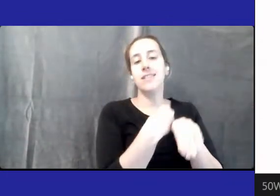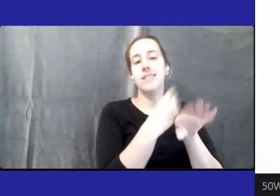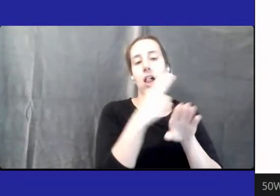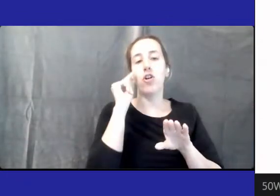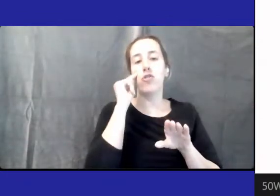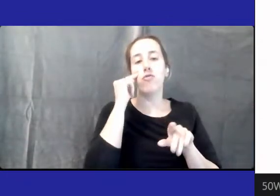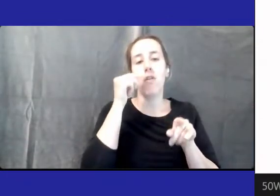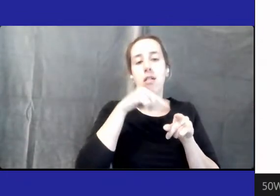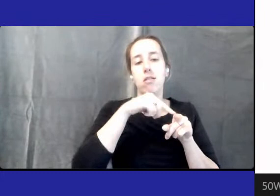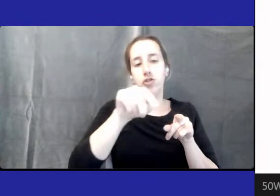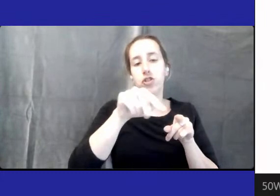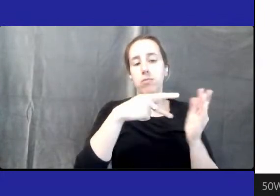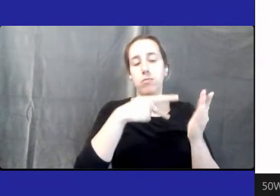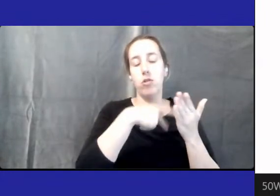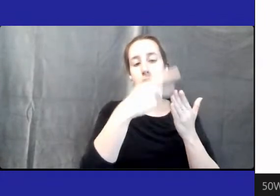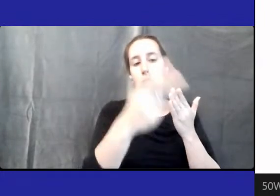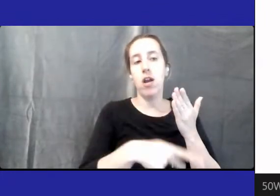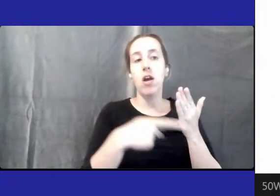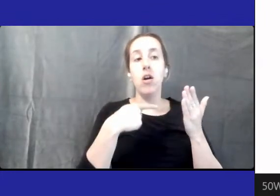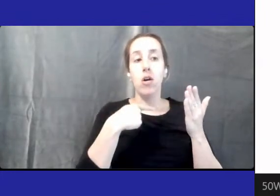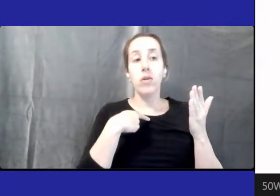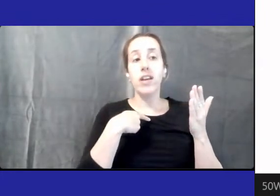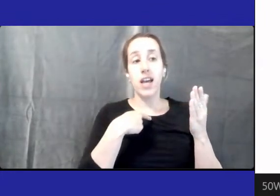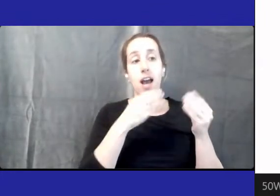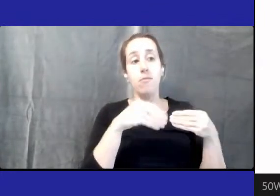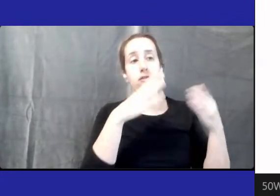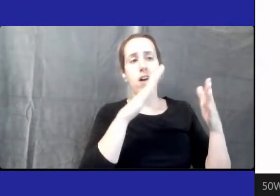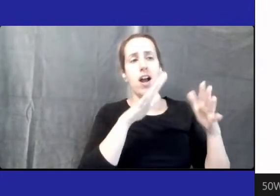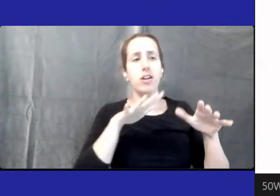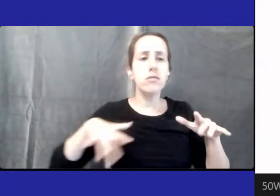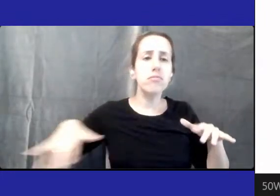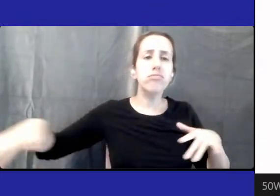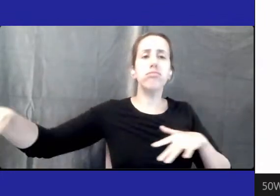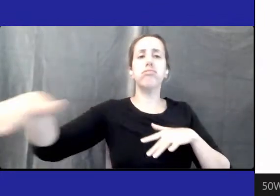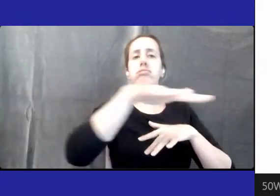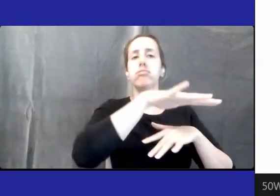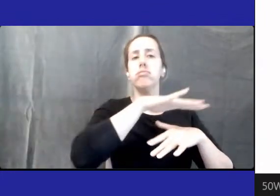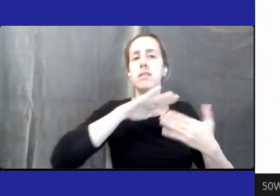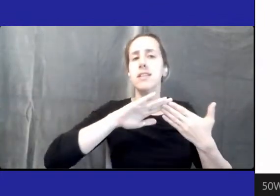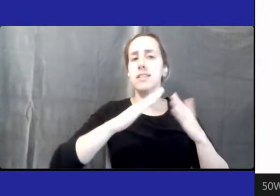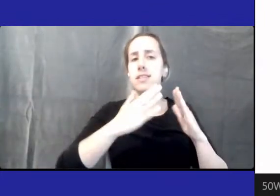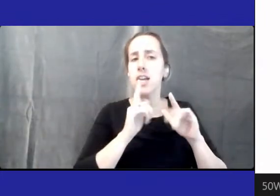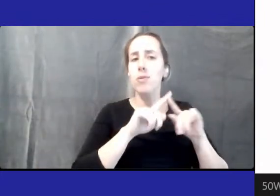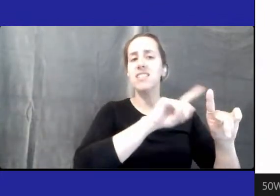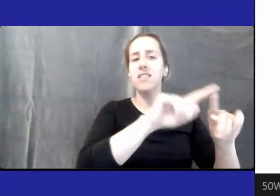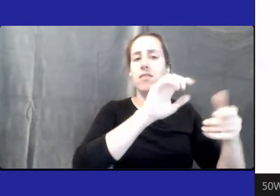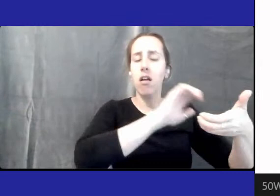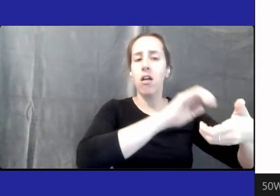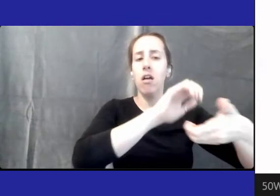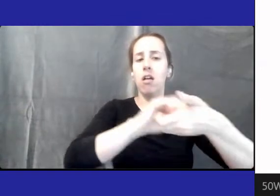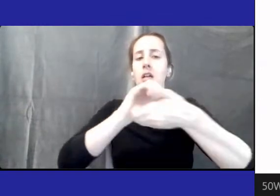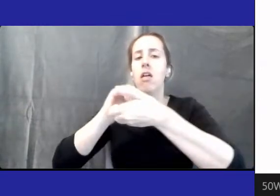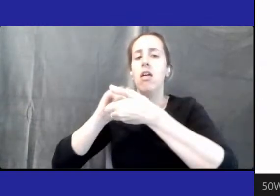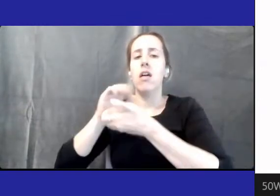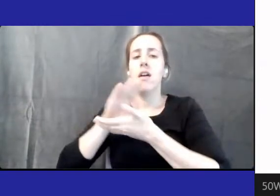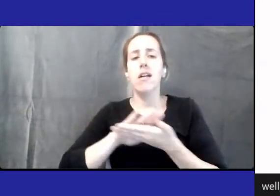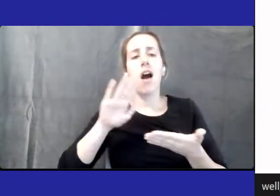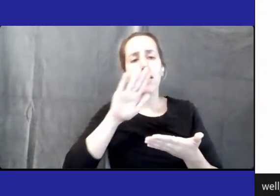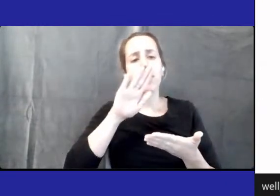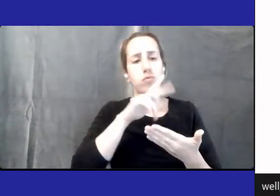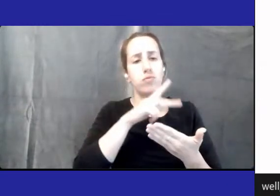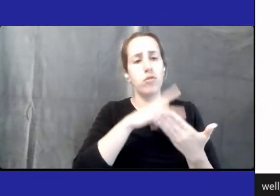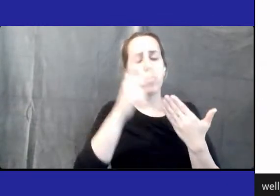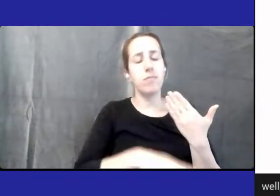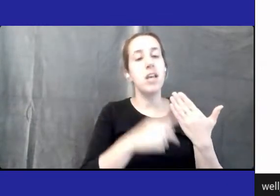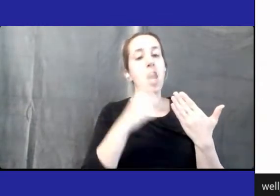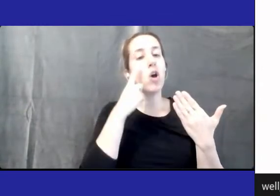our academic partners. They're spread throughout the city, and we're basically able to teleport them to Queens Hospital where